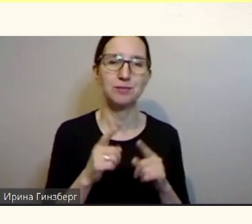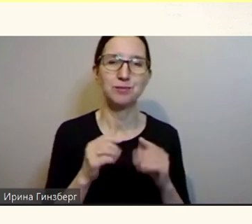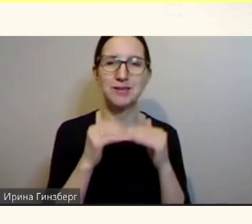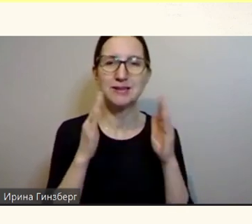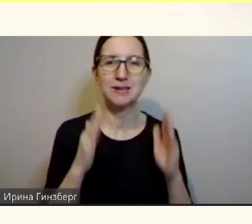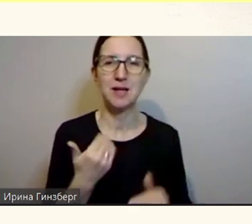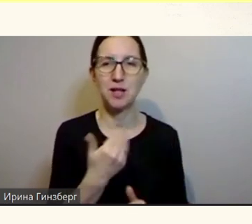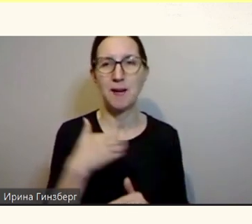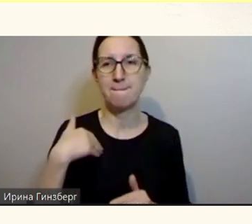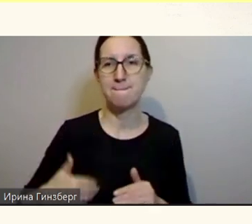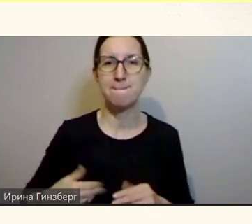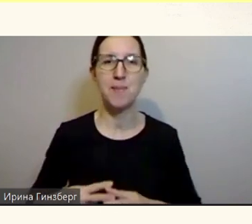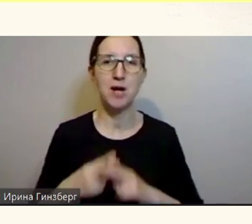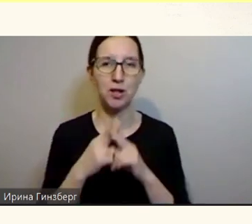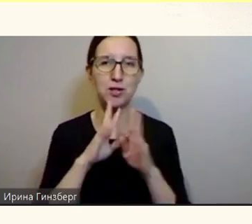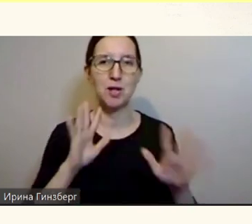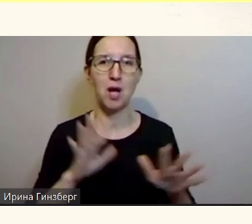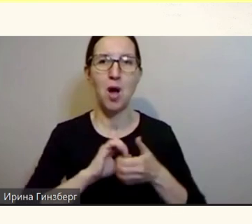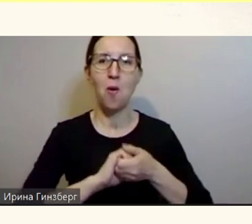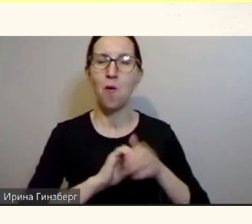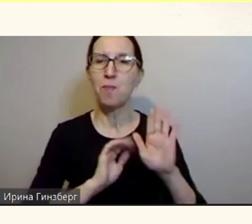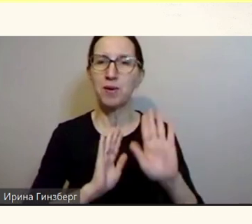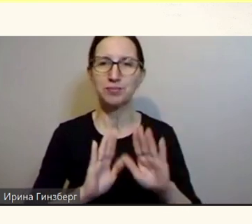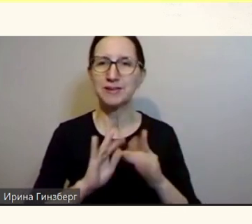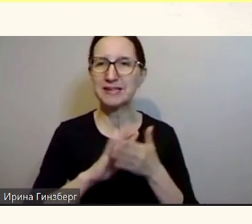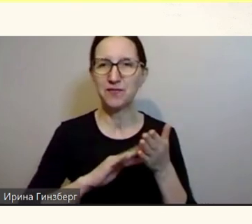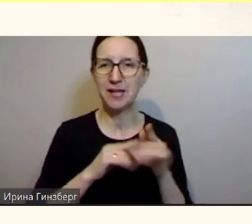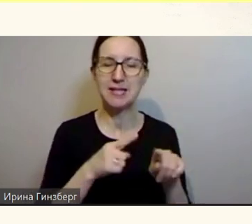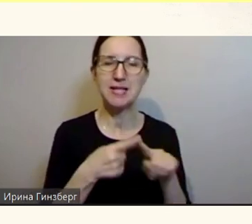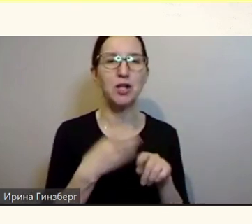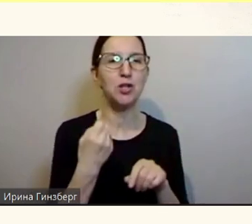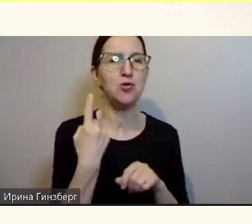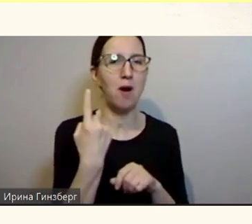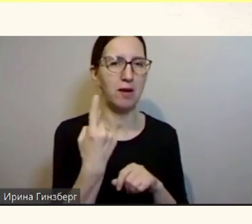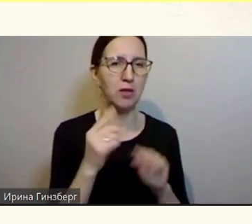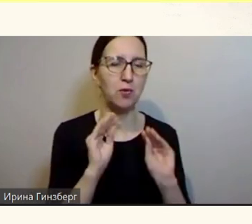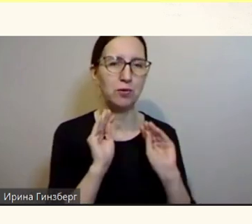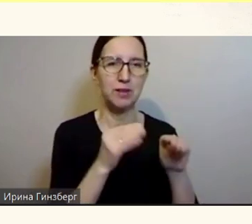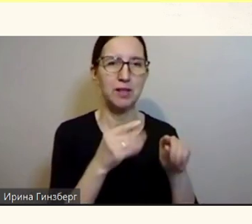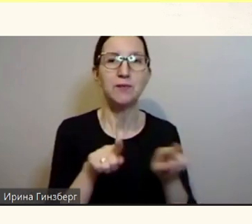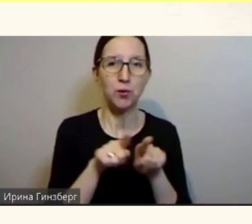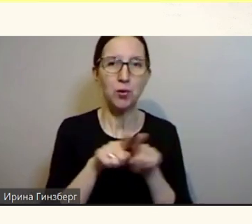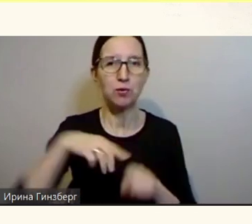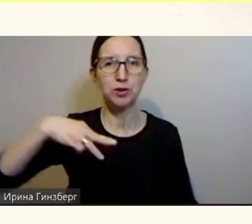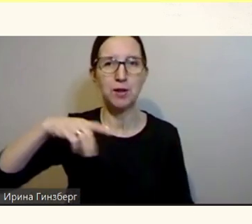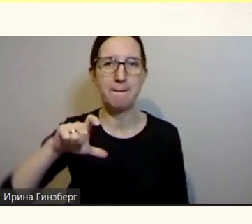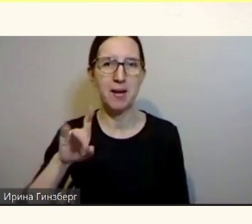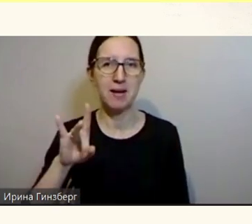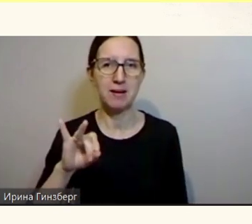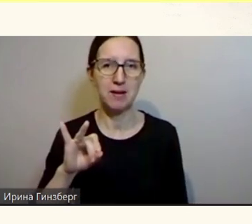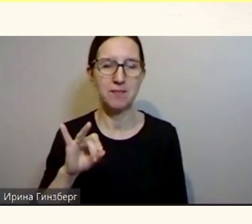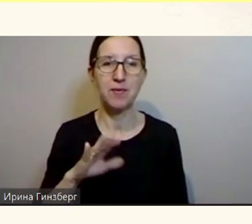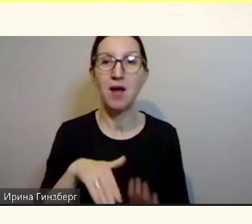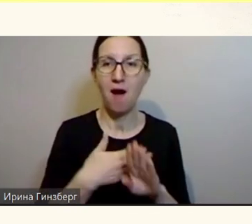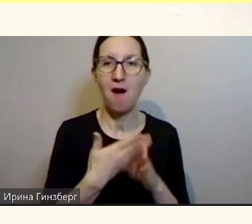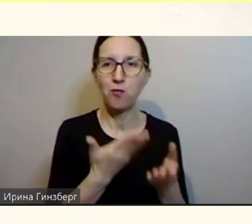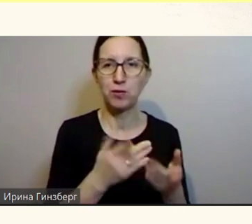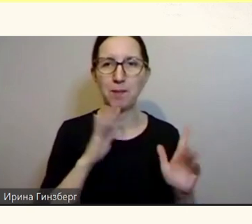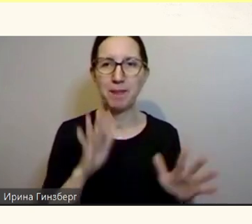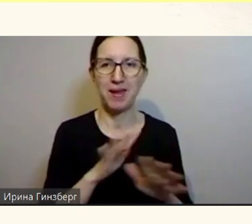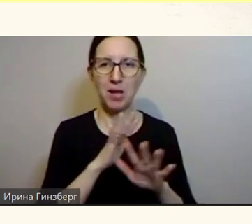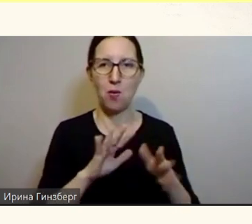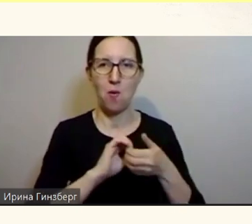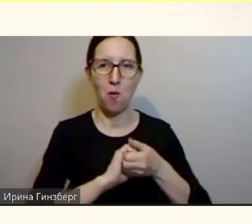I'm sorry, this is another image of Mary. So the project that we did